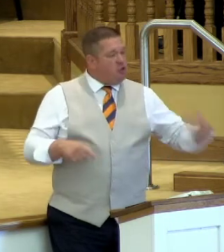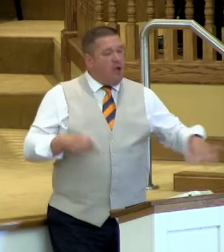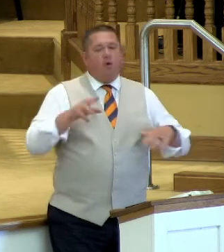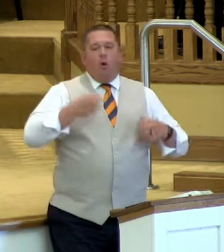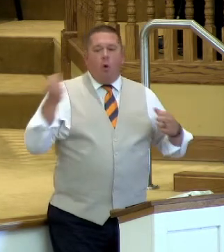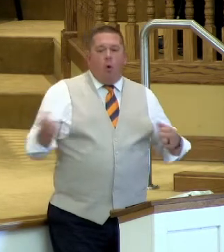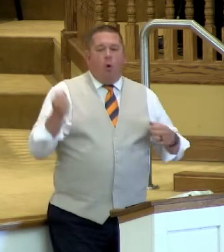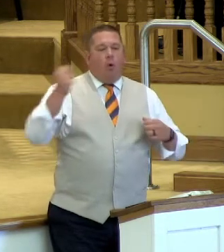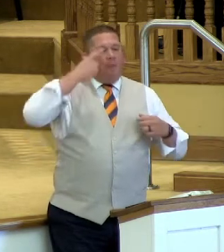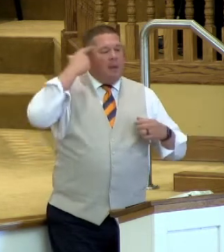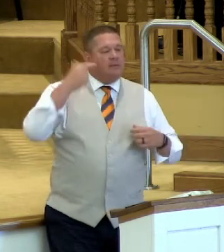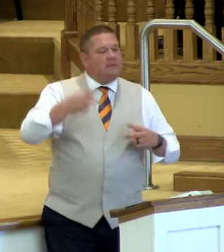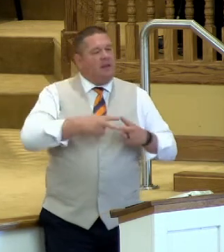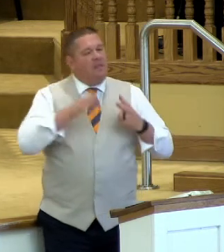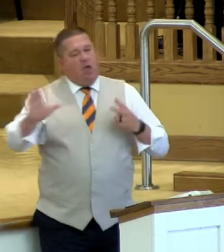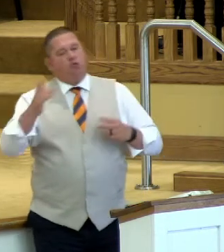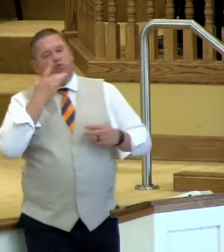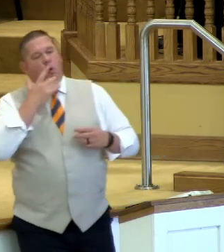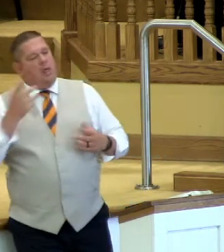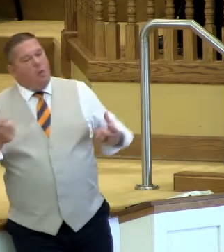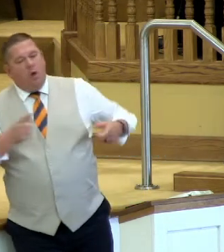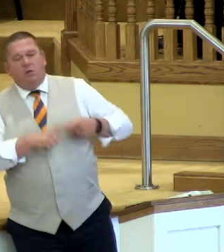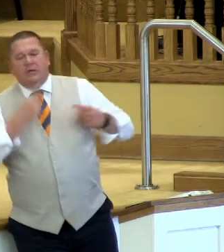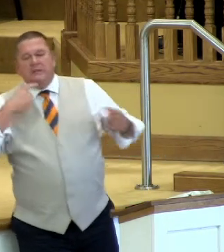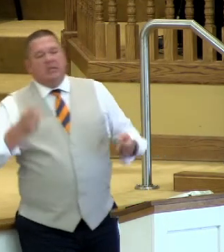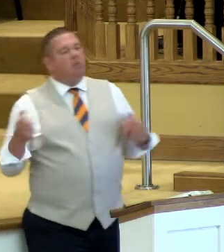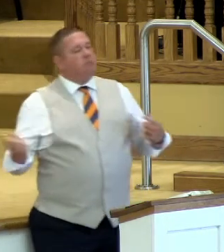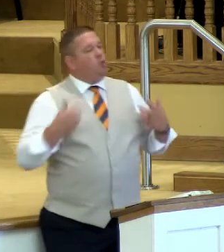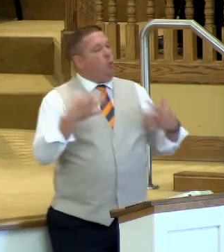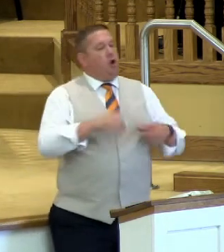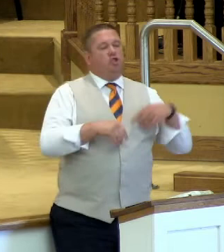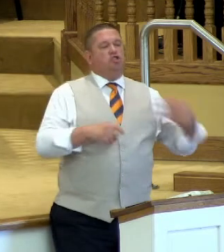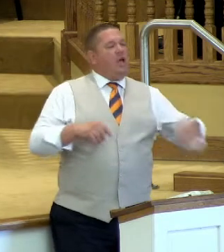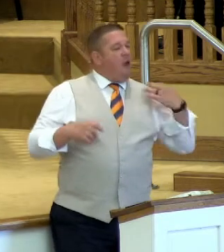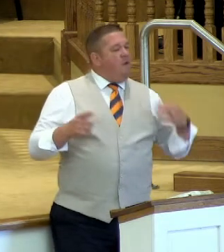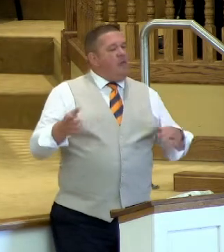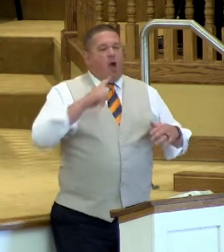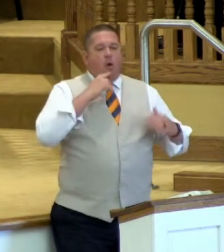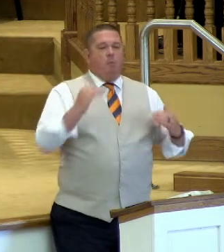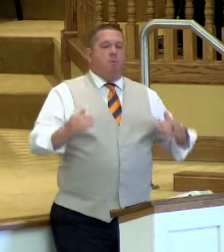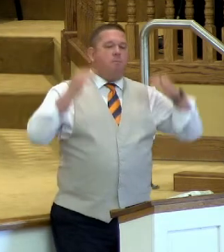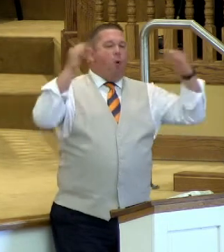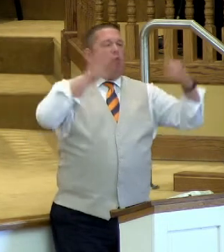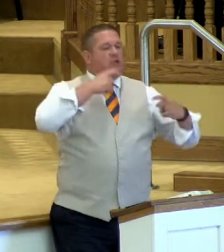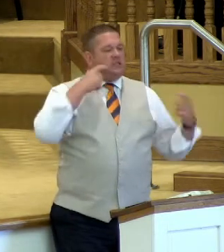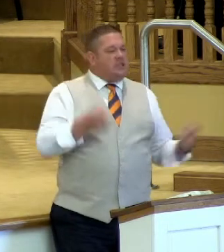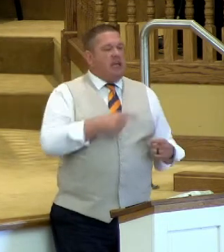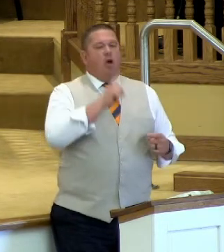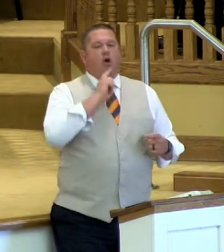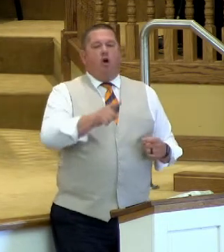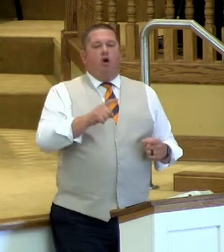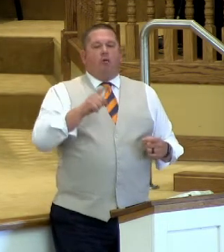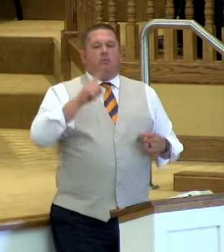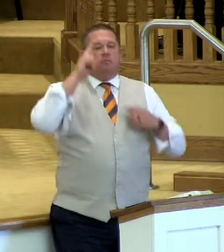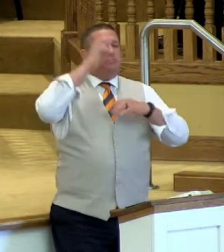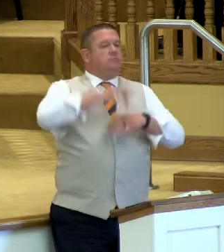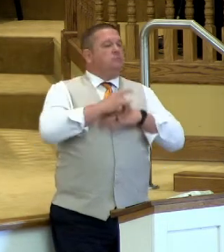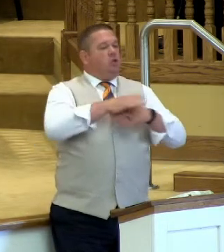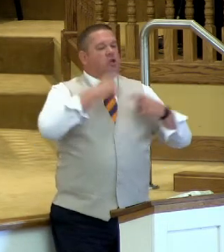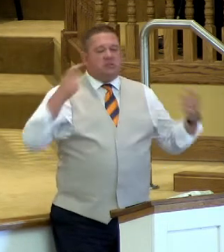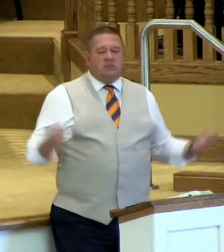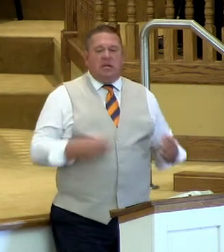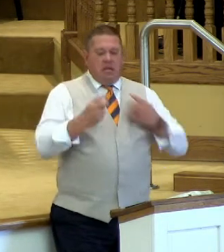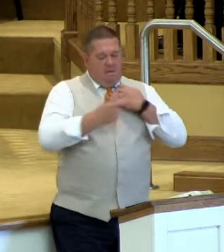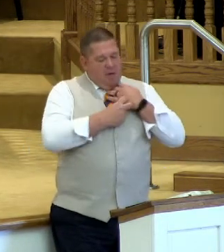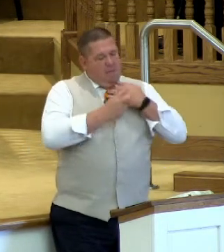or they're holding on to it because it's their choice. They want to hold it on. They don't want to shake it off. They're promoting their sin. People are promoting their sin nowadays, and they're in